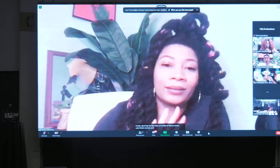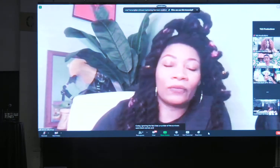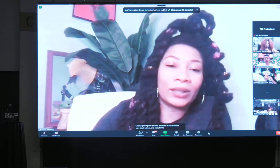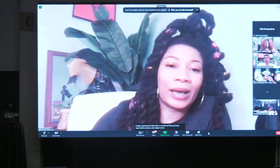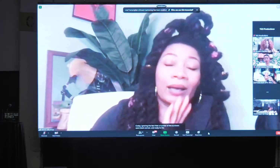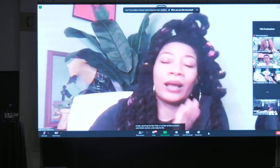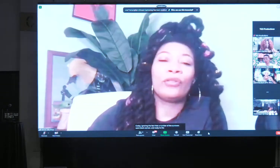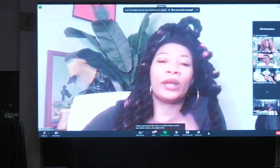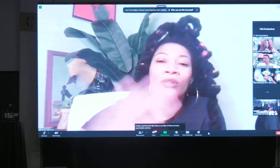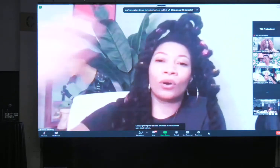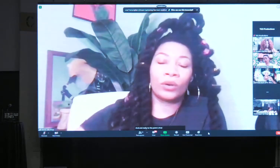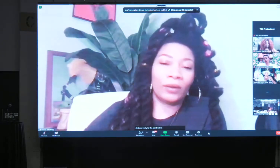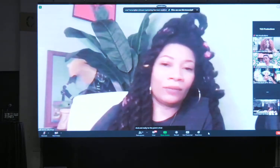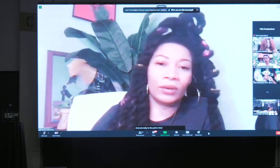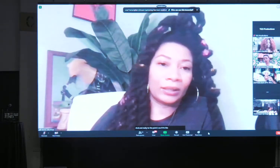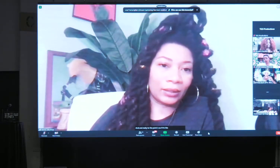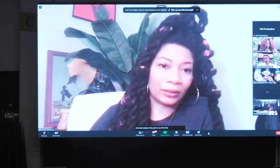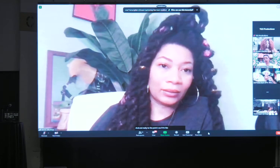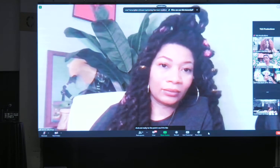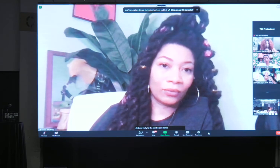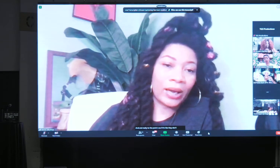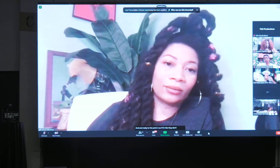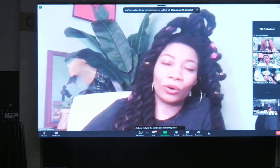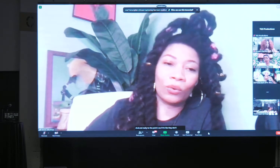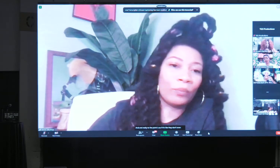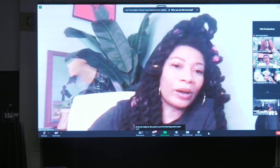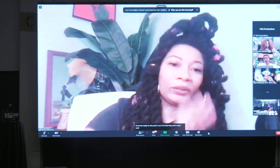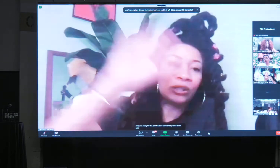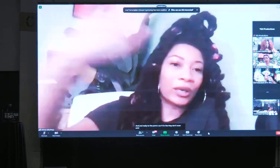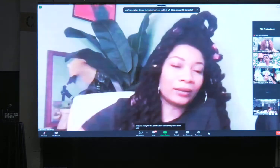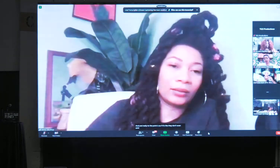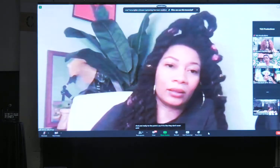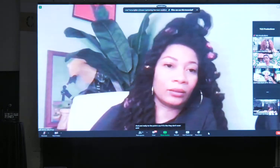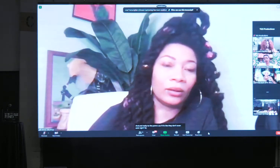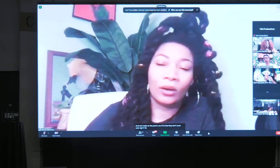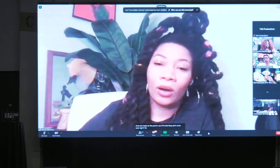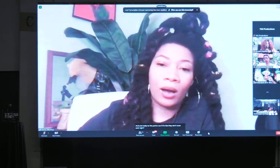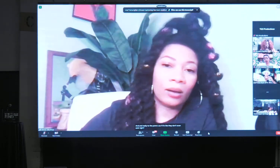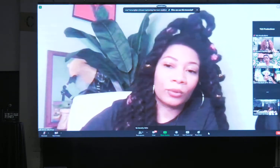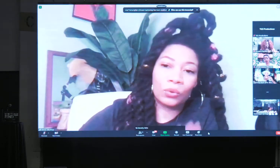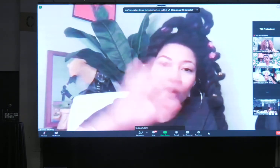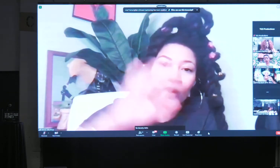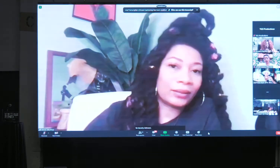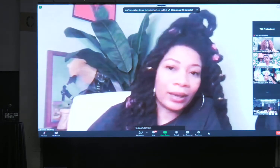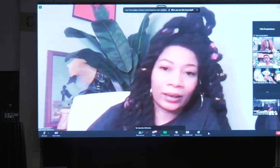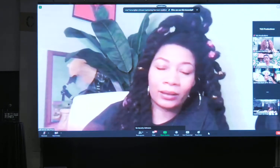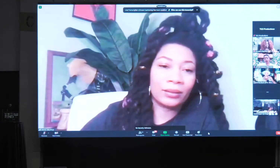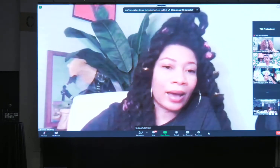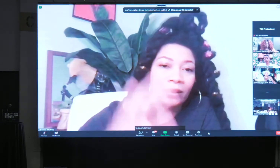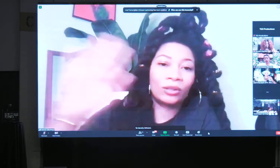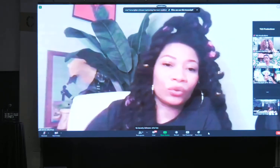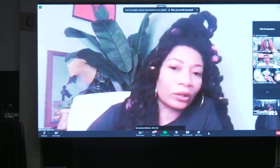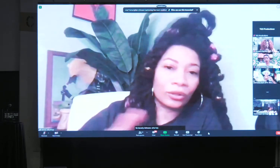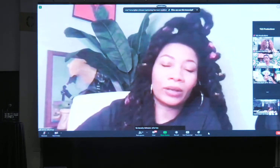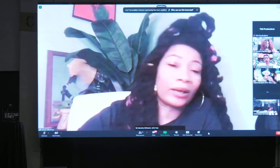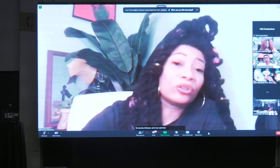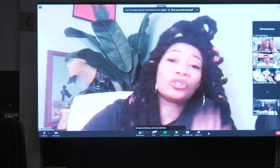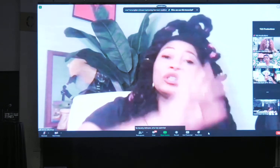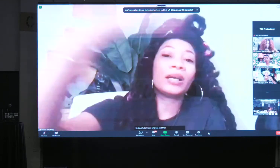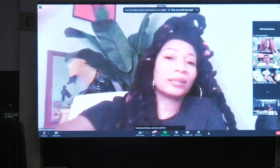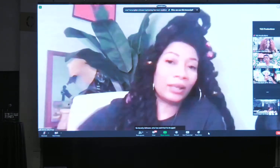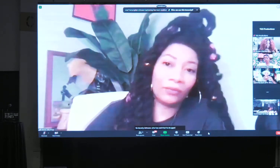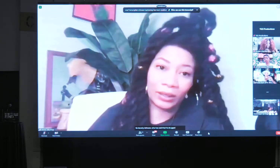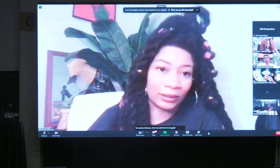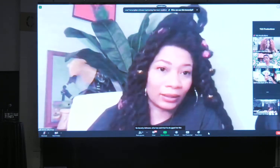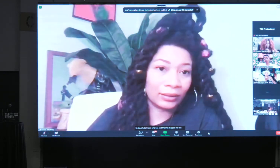point as if it's like they don't even exist, right? So Beverly Johnson, who has said that he drugged her, like